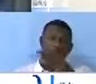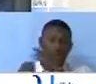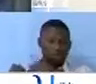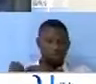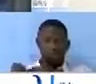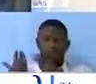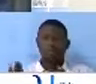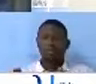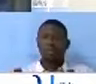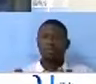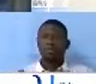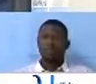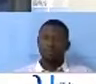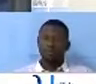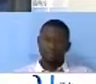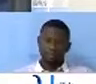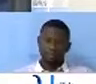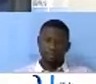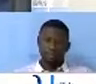responsibility.